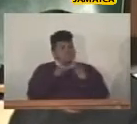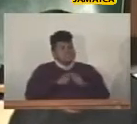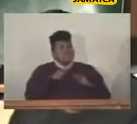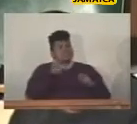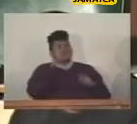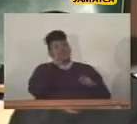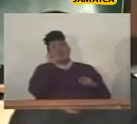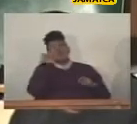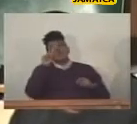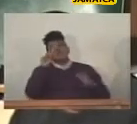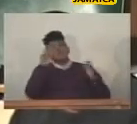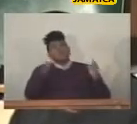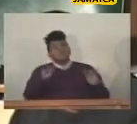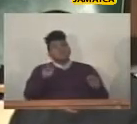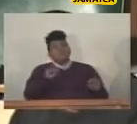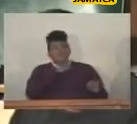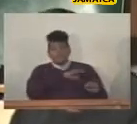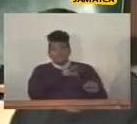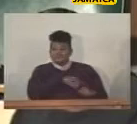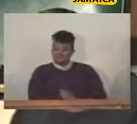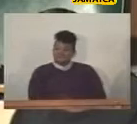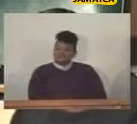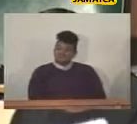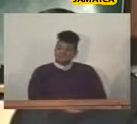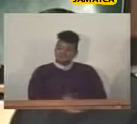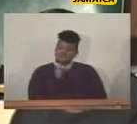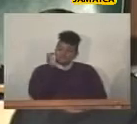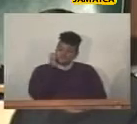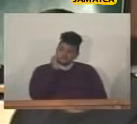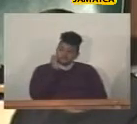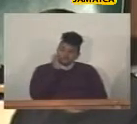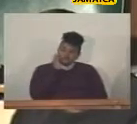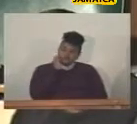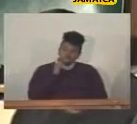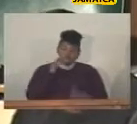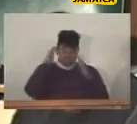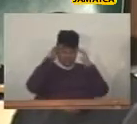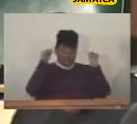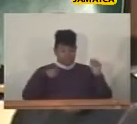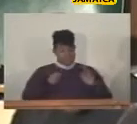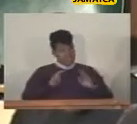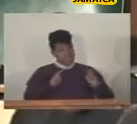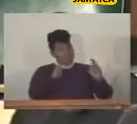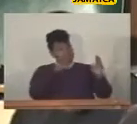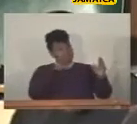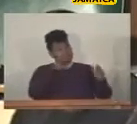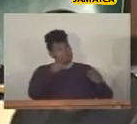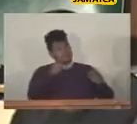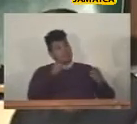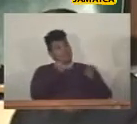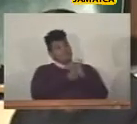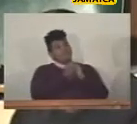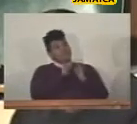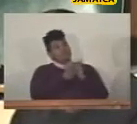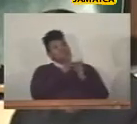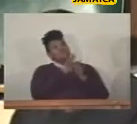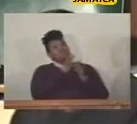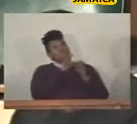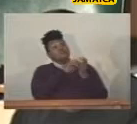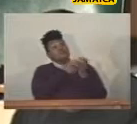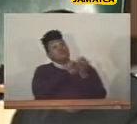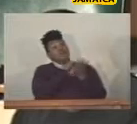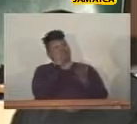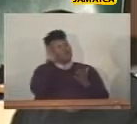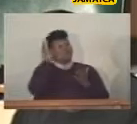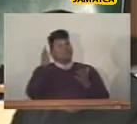only serves to delay the trials of accused persons and to clog the justice system. Mr. President,